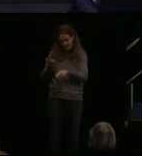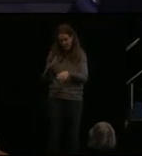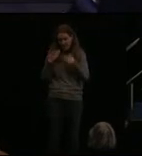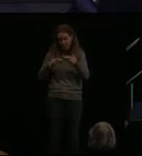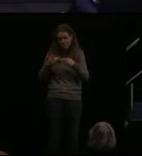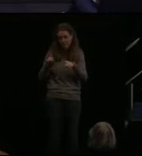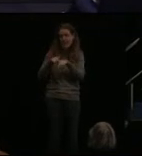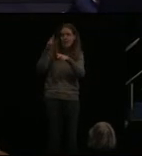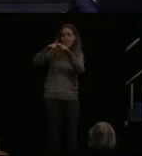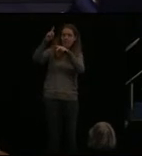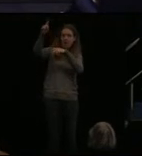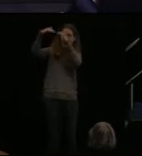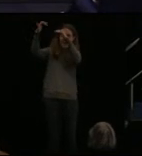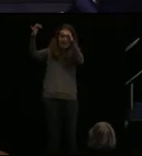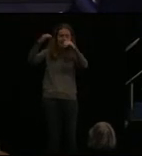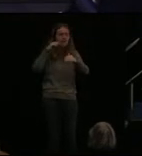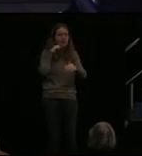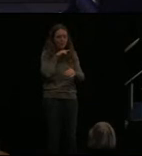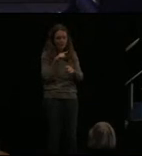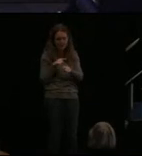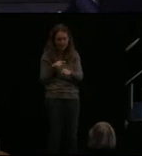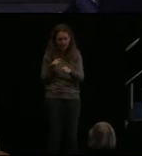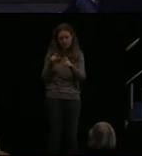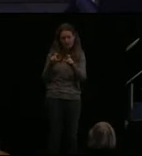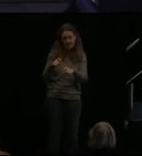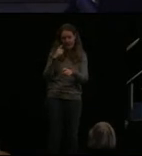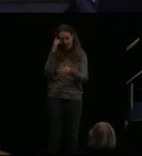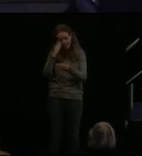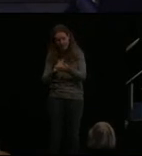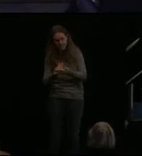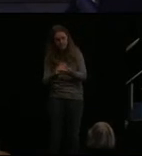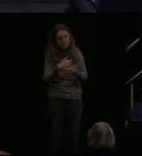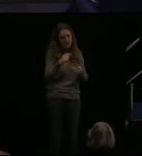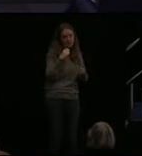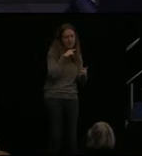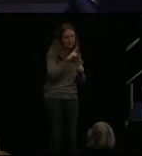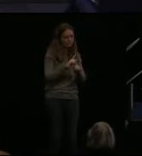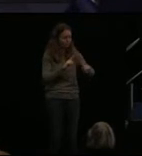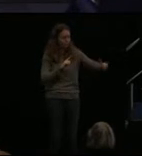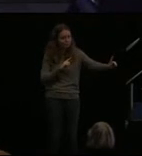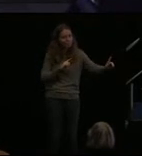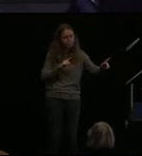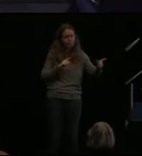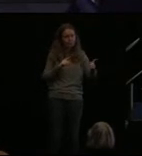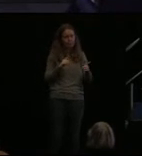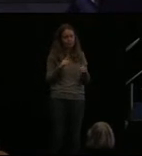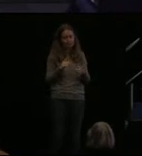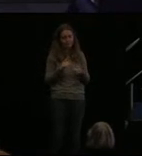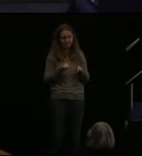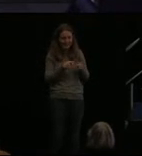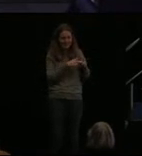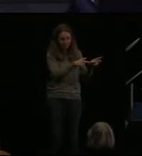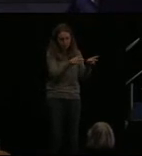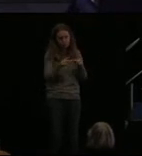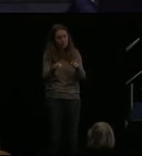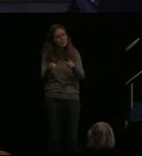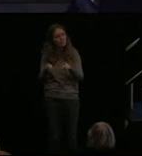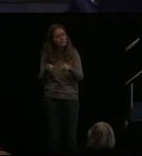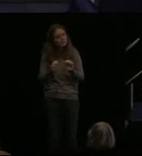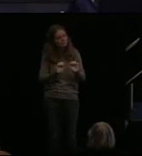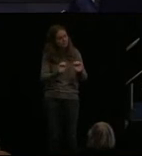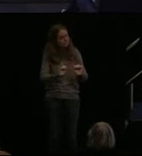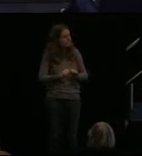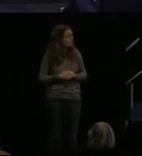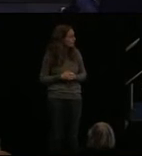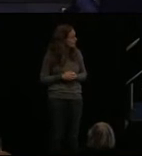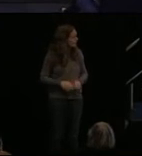stayed faithful, and how their paths took two completely different routes.